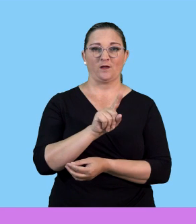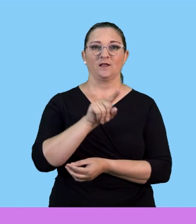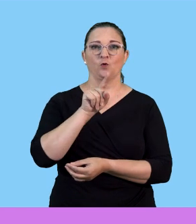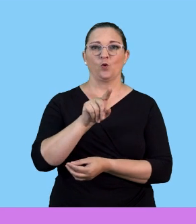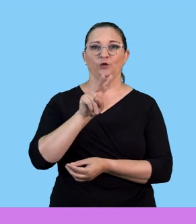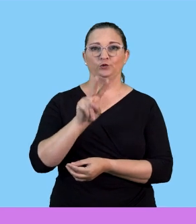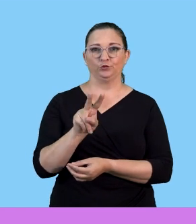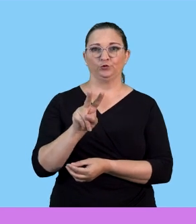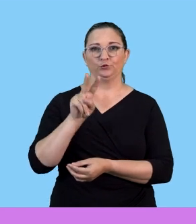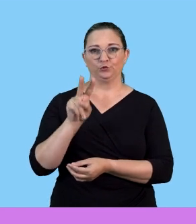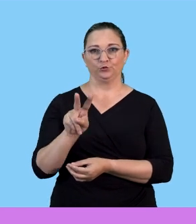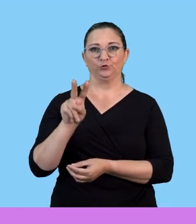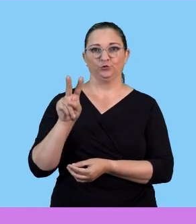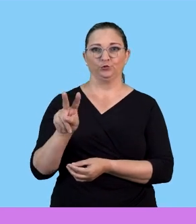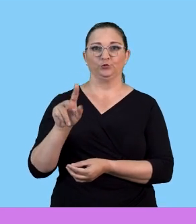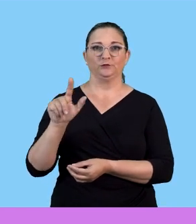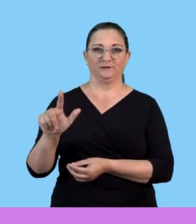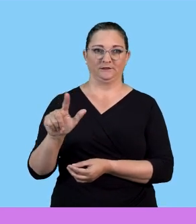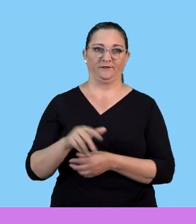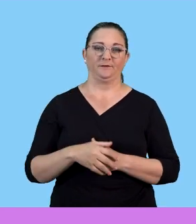value B as